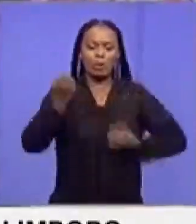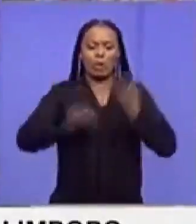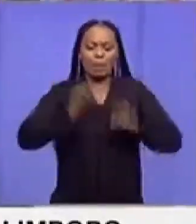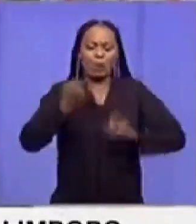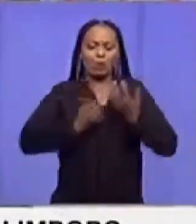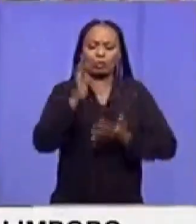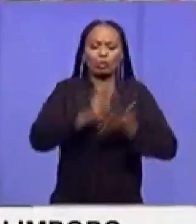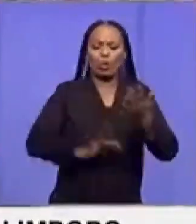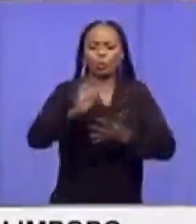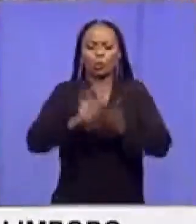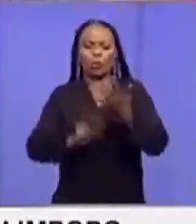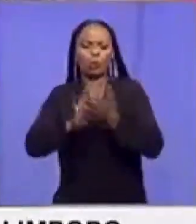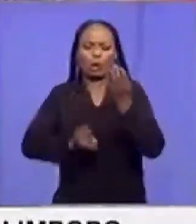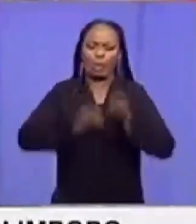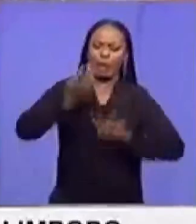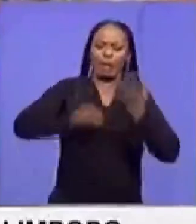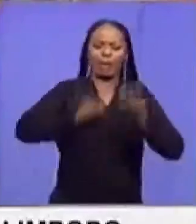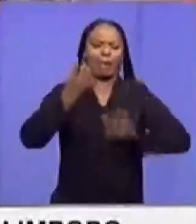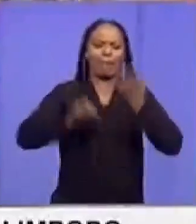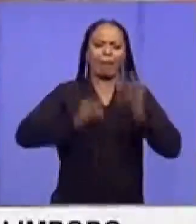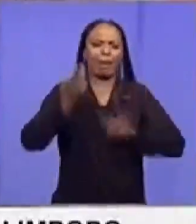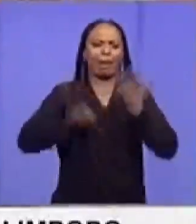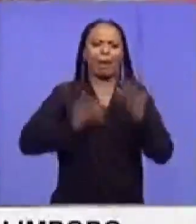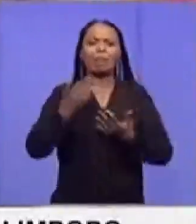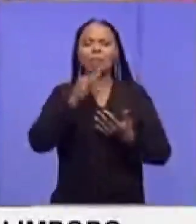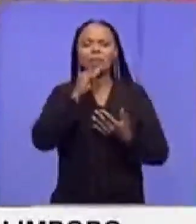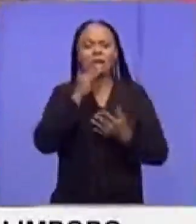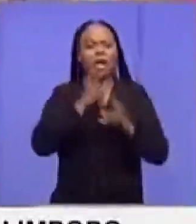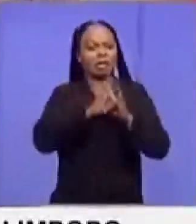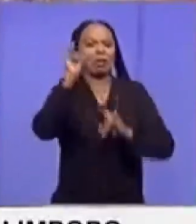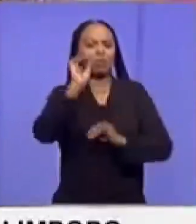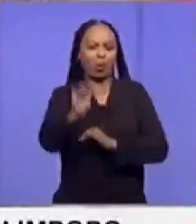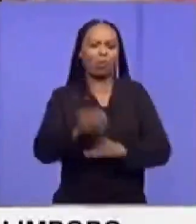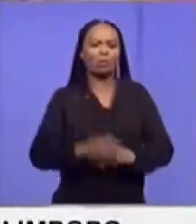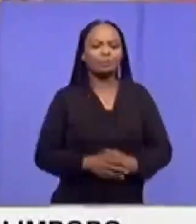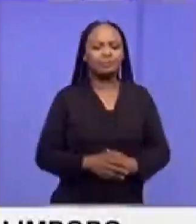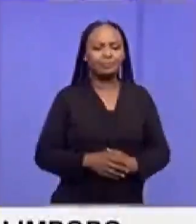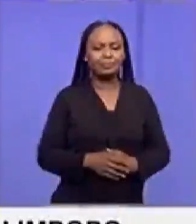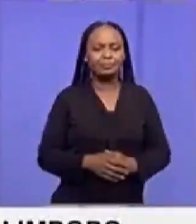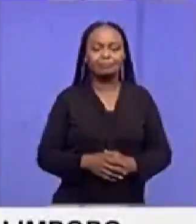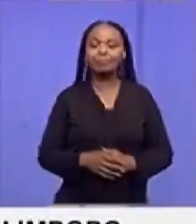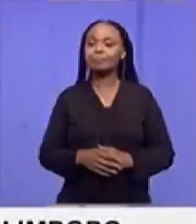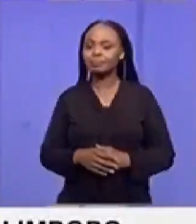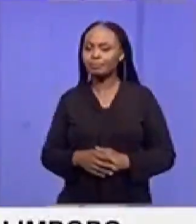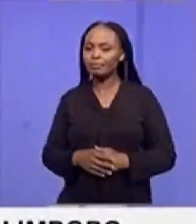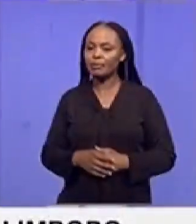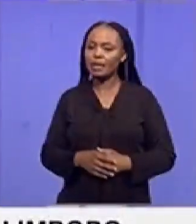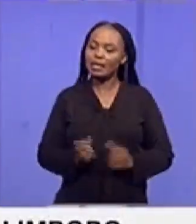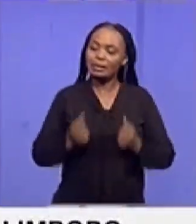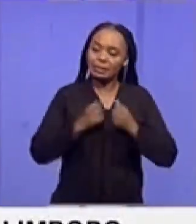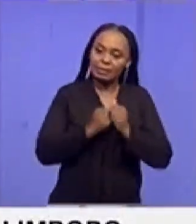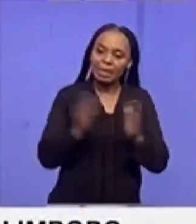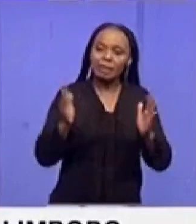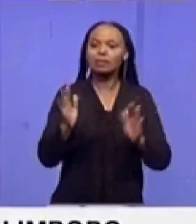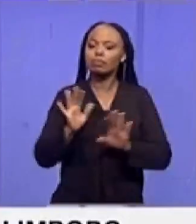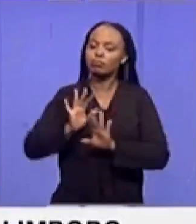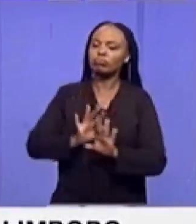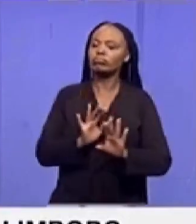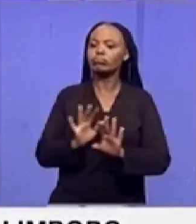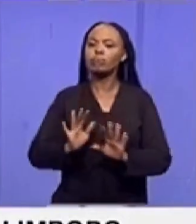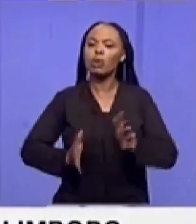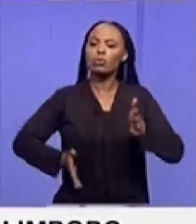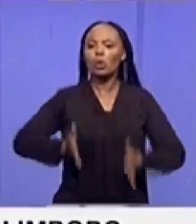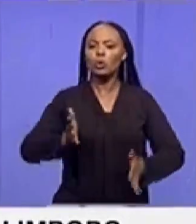bolela go bontšha gore nnete taba e go na le mo ya go gona mola le thomago ka leeto le la lena re ka